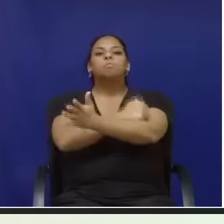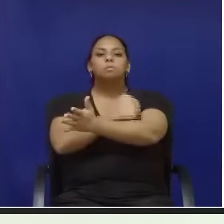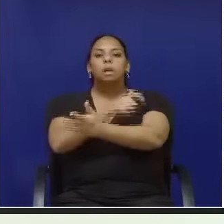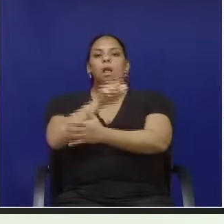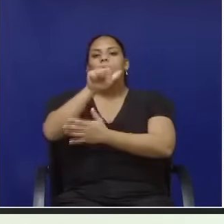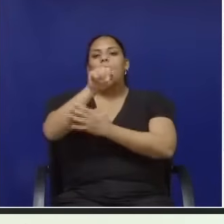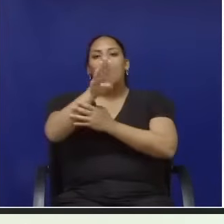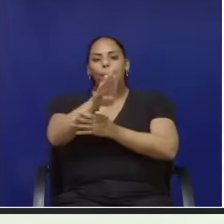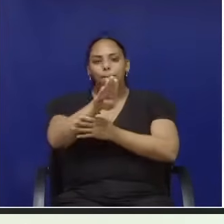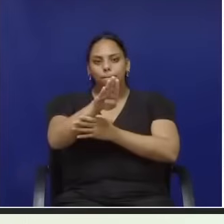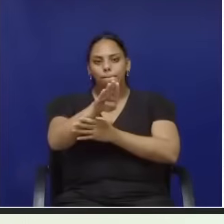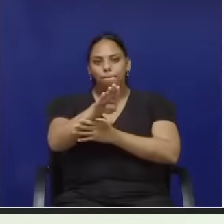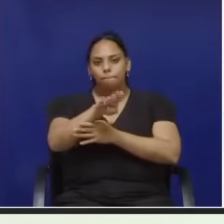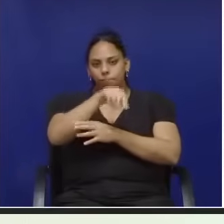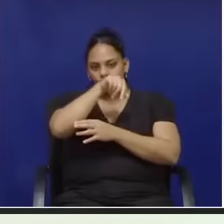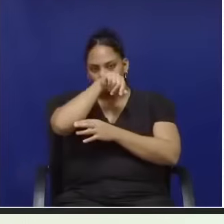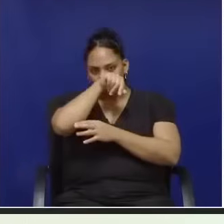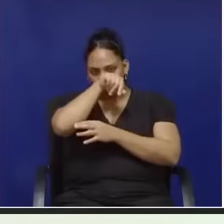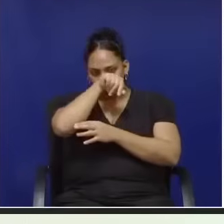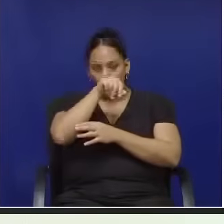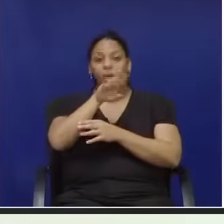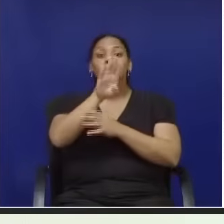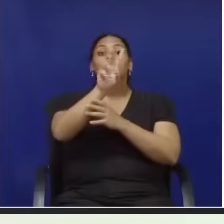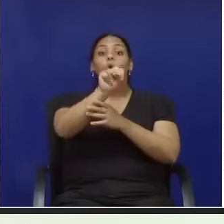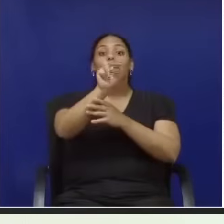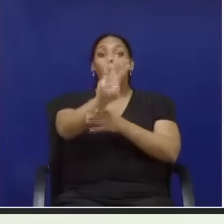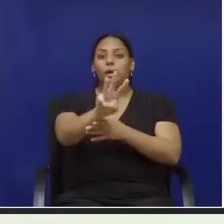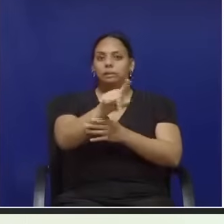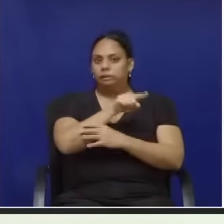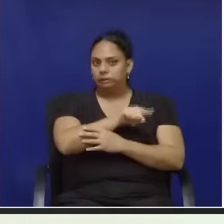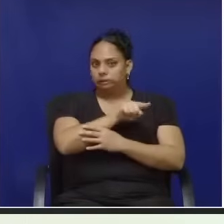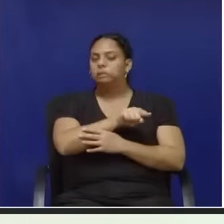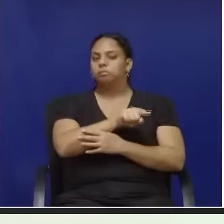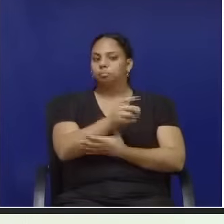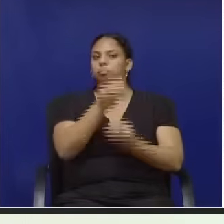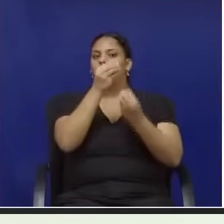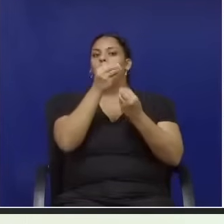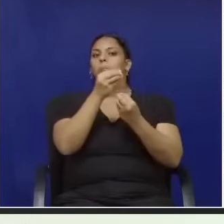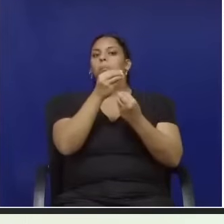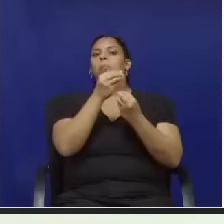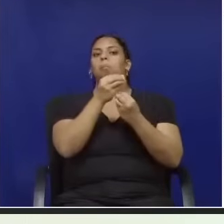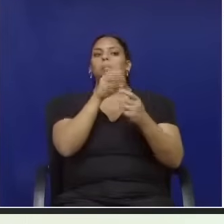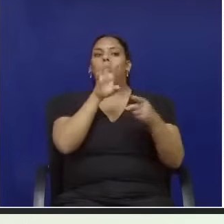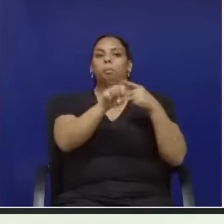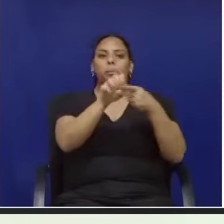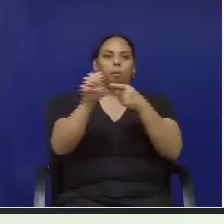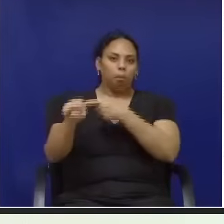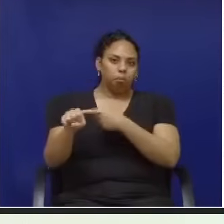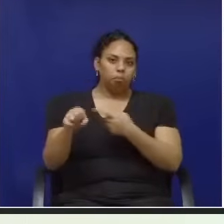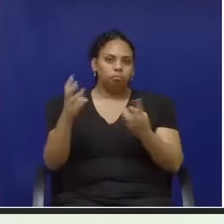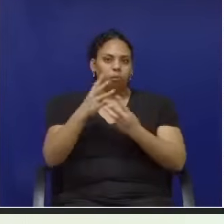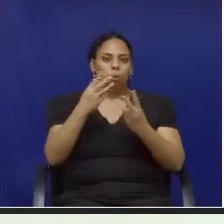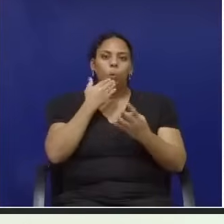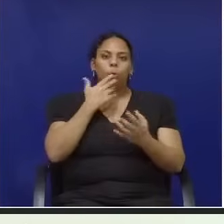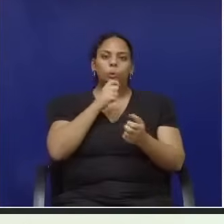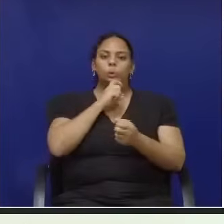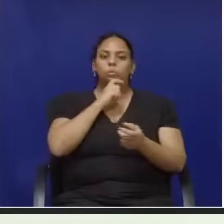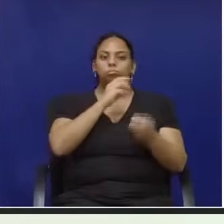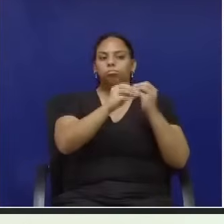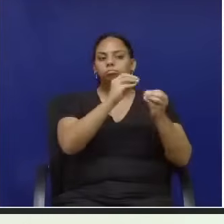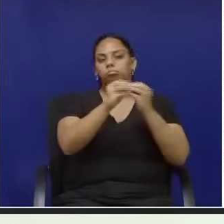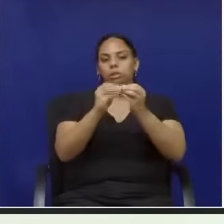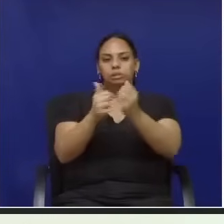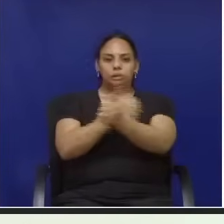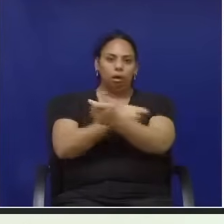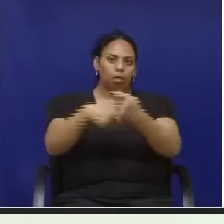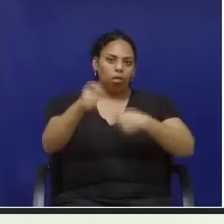happened this financial year while the Madlanga and the ad hoc committee are taking place. If you say this